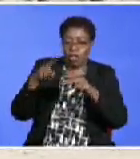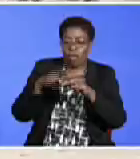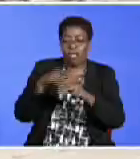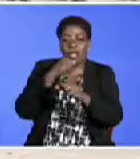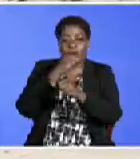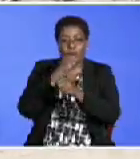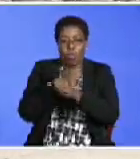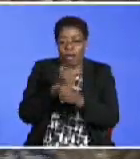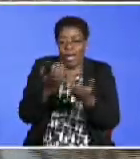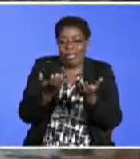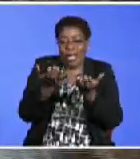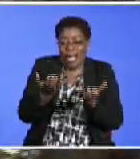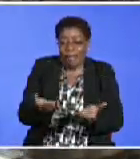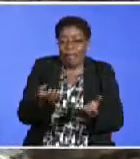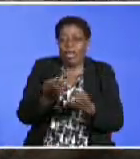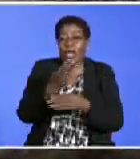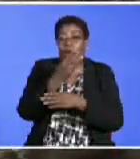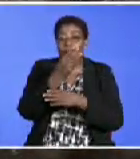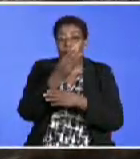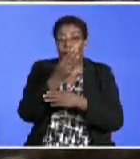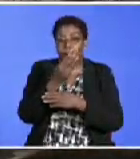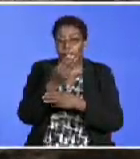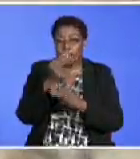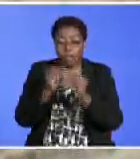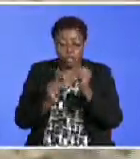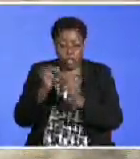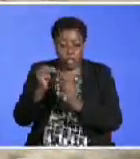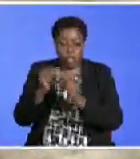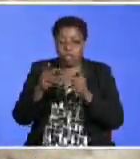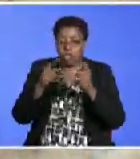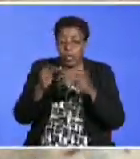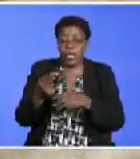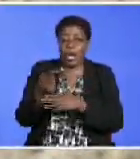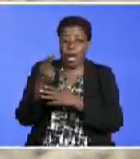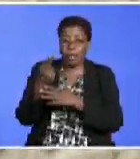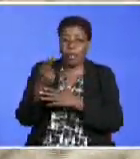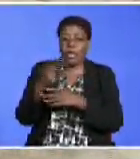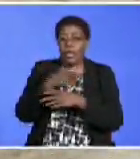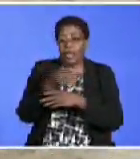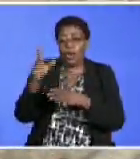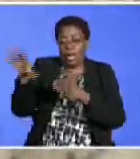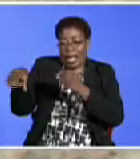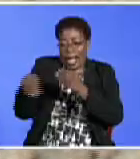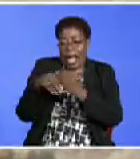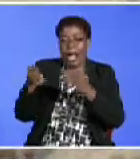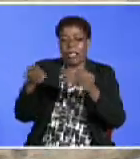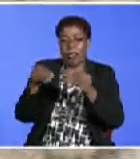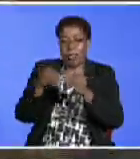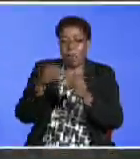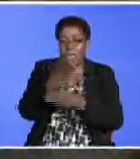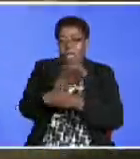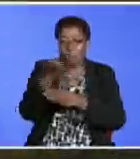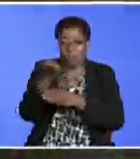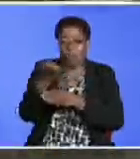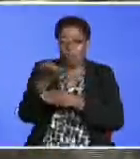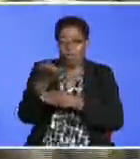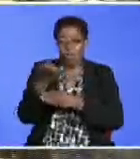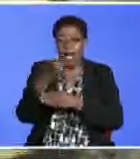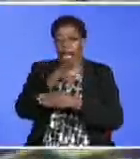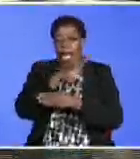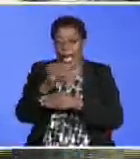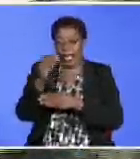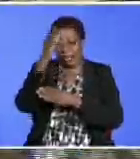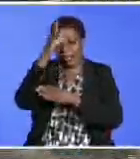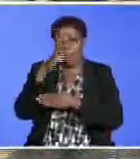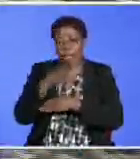heavy machinery to speed the process along. They are looking to soon add more equipment and more manpower. Another 18